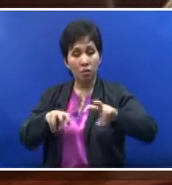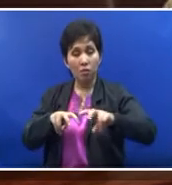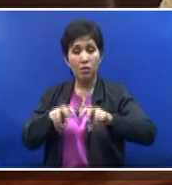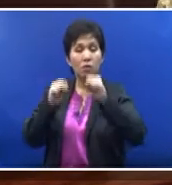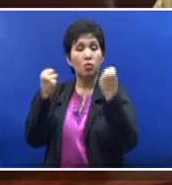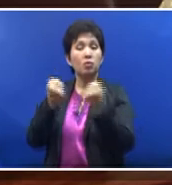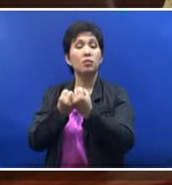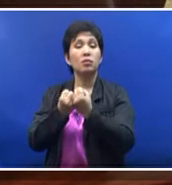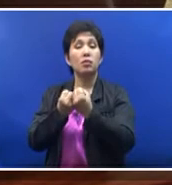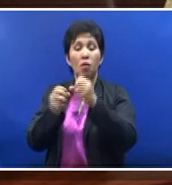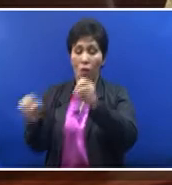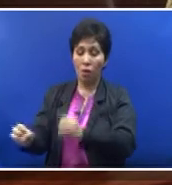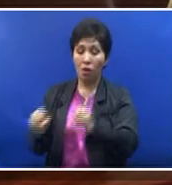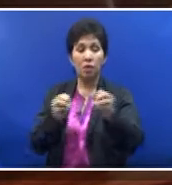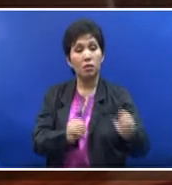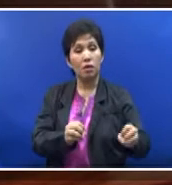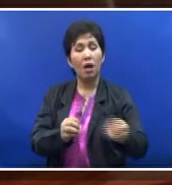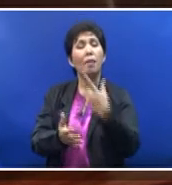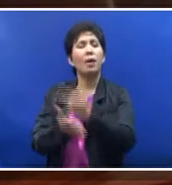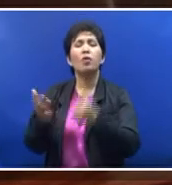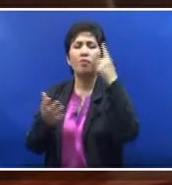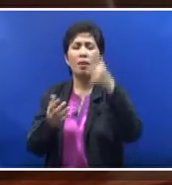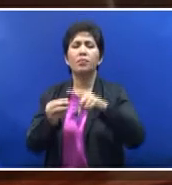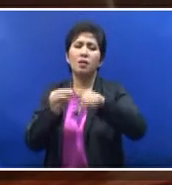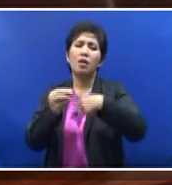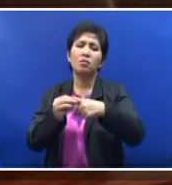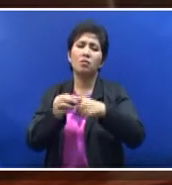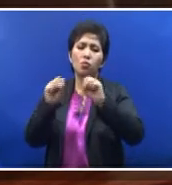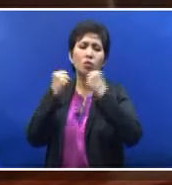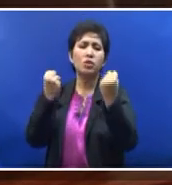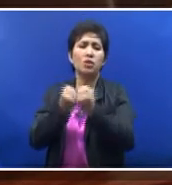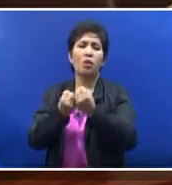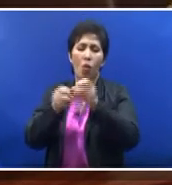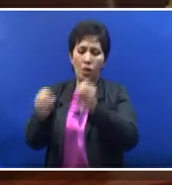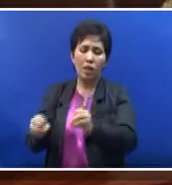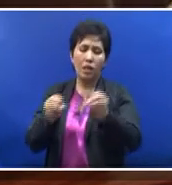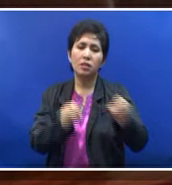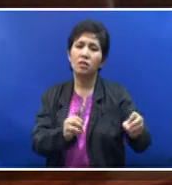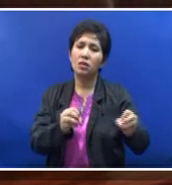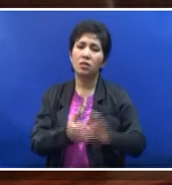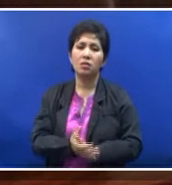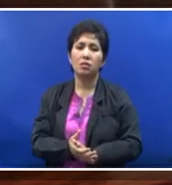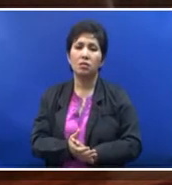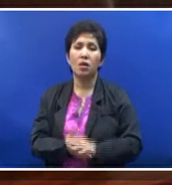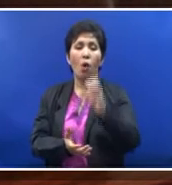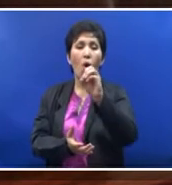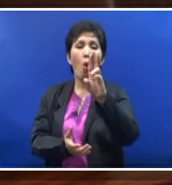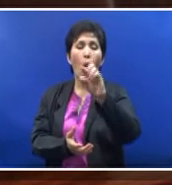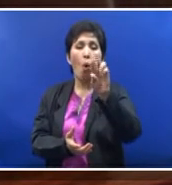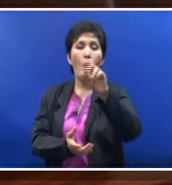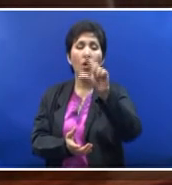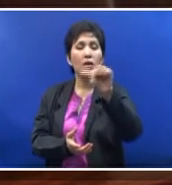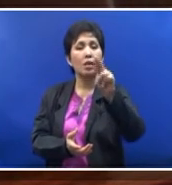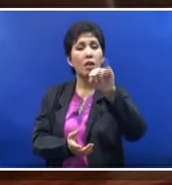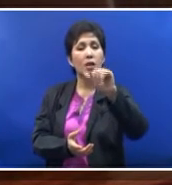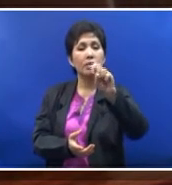organization. What do you understand with social organization? Okay, what is social organization? Okay,